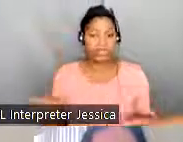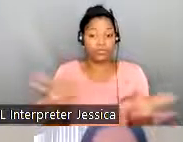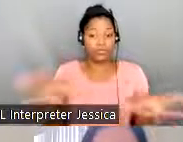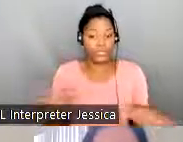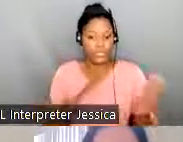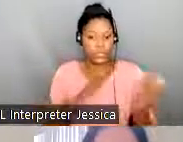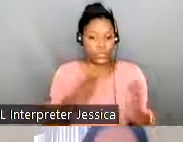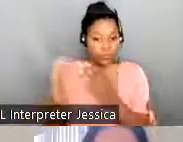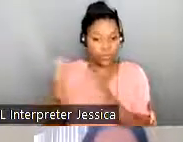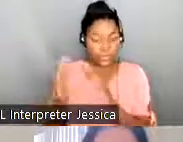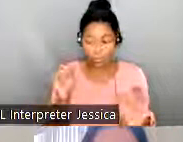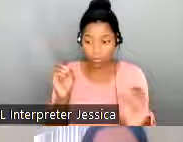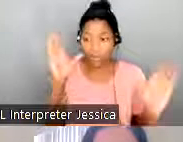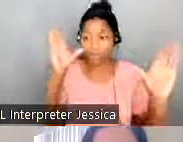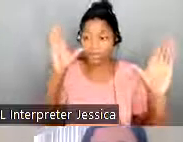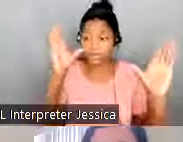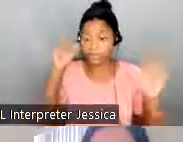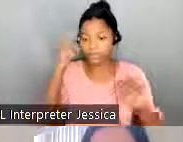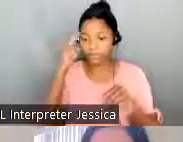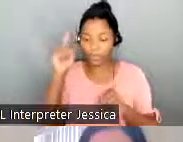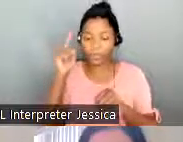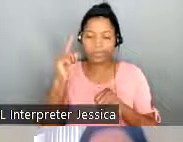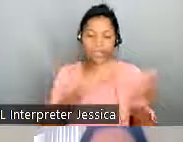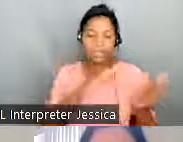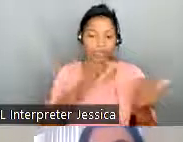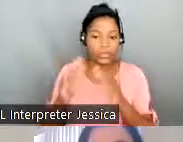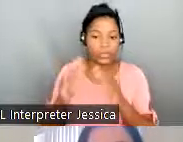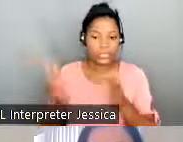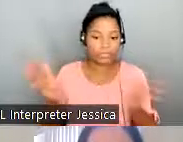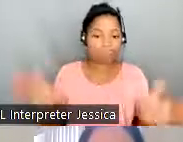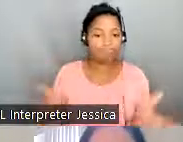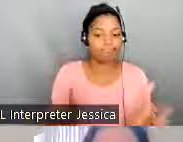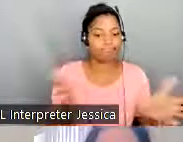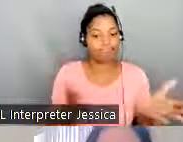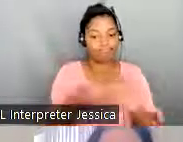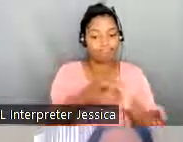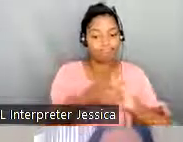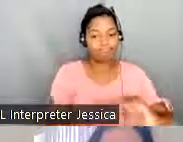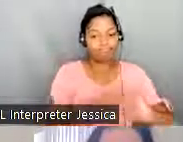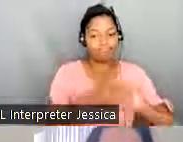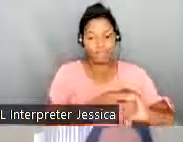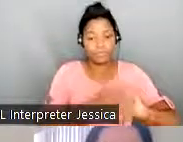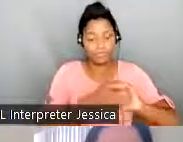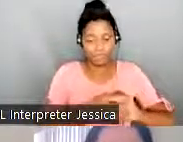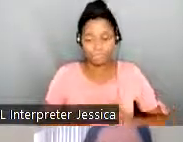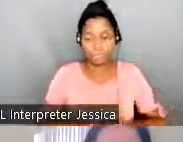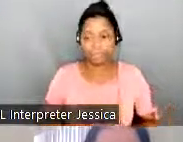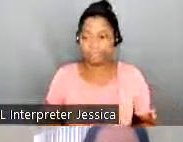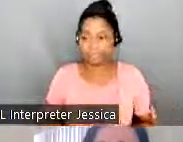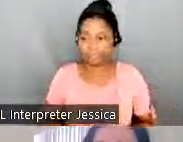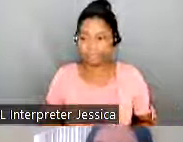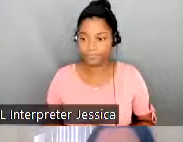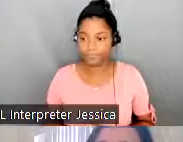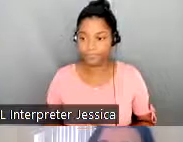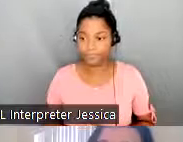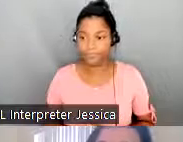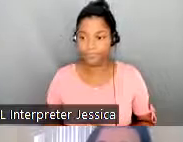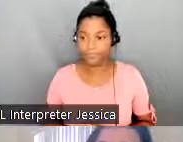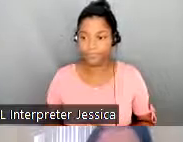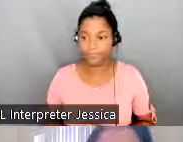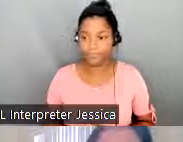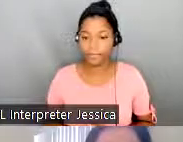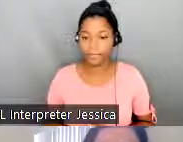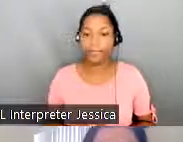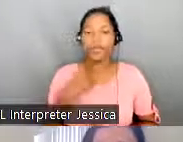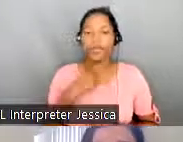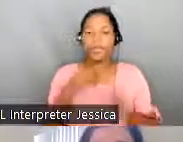of the importance of social engagement, and then to support organizations as they work to promote social engagement. We originally released the